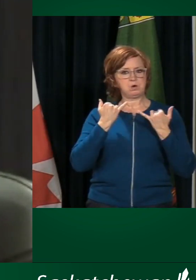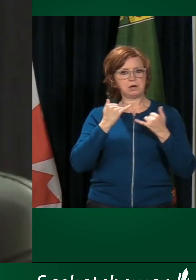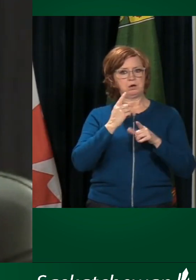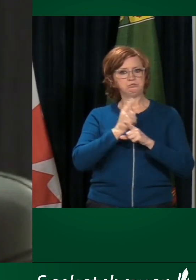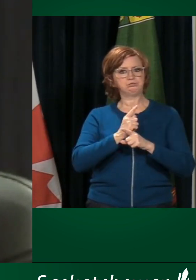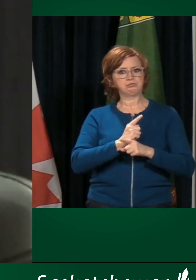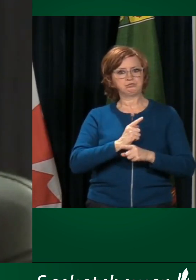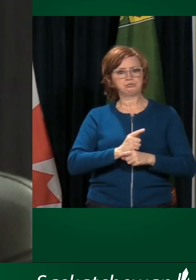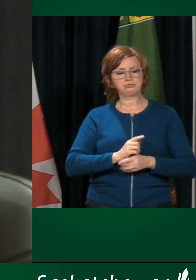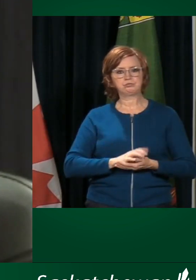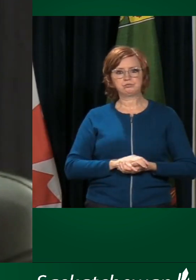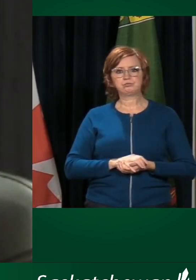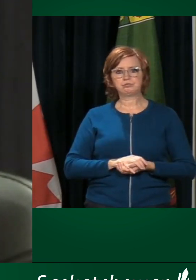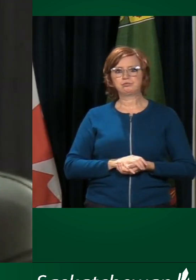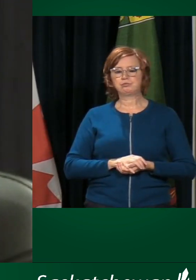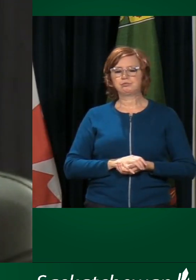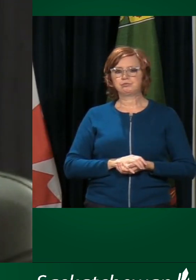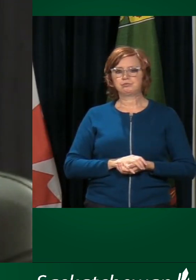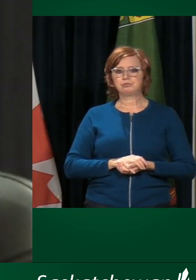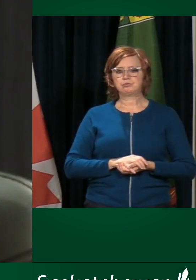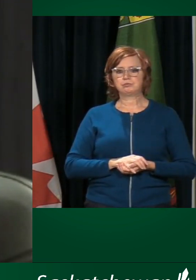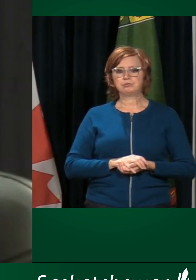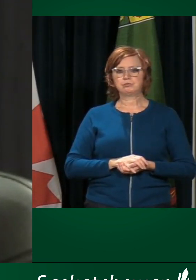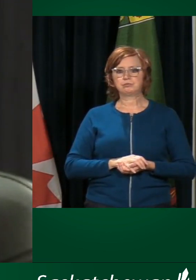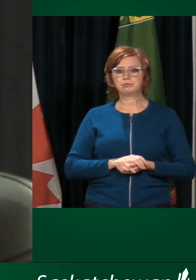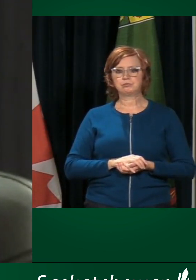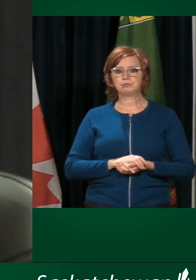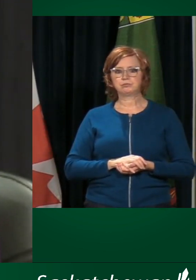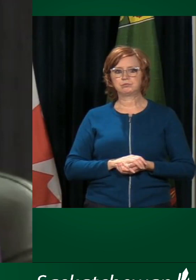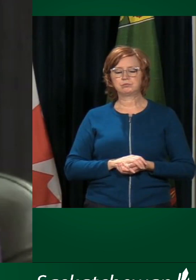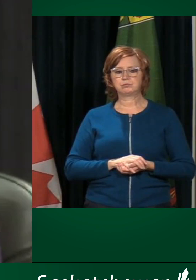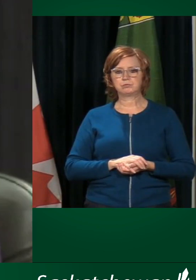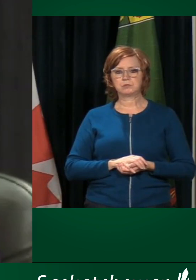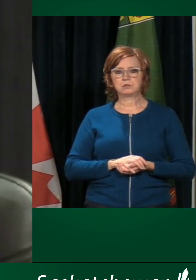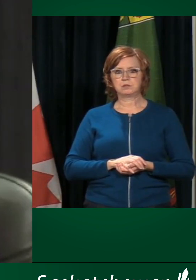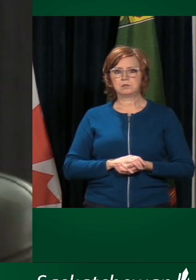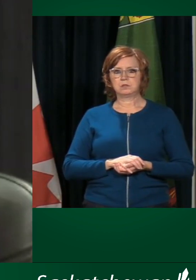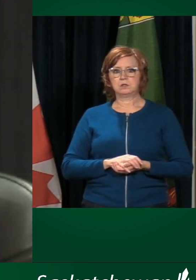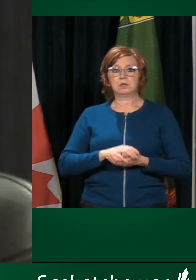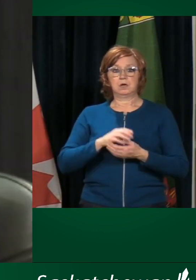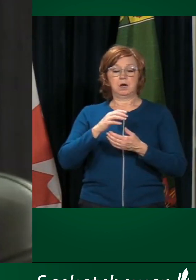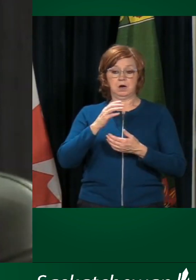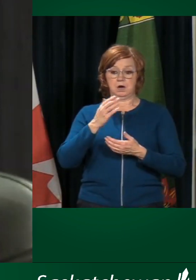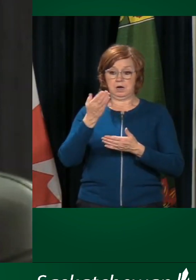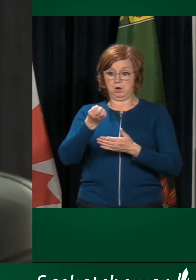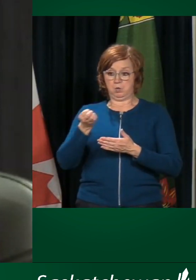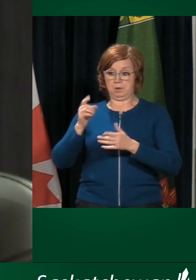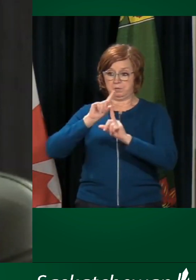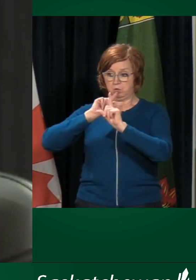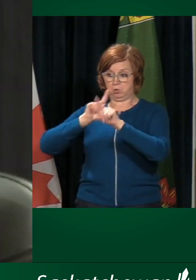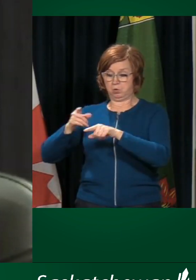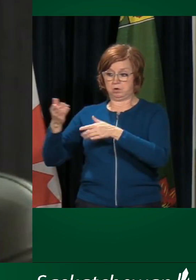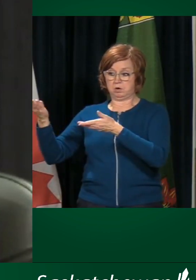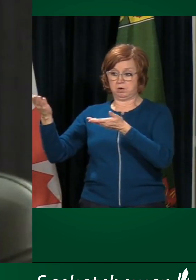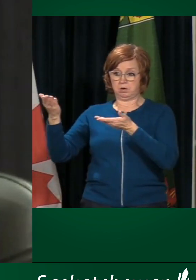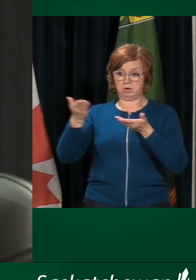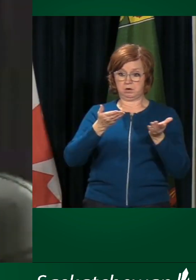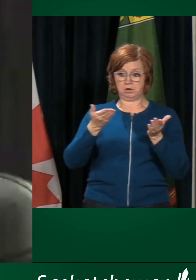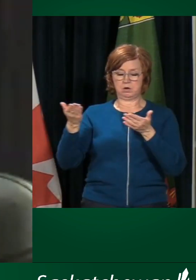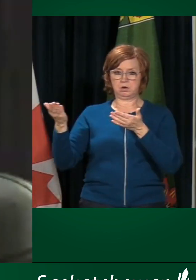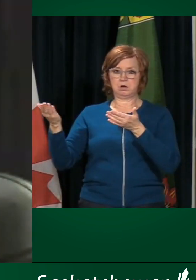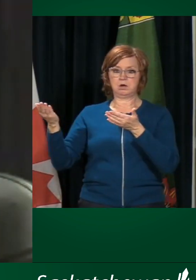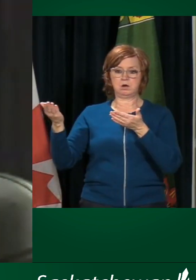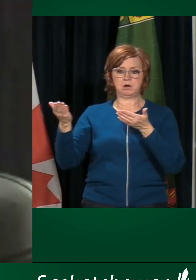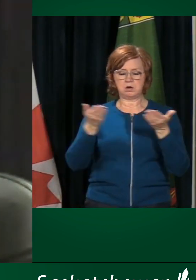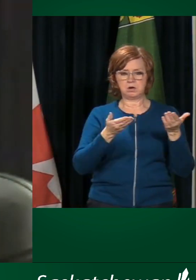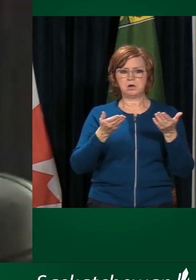still comfortable where we are, and the supply chain is starting to open up a little bit, but it's still globally,